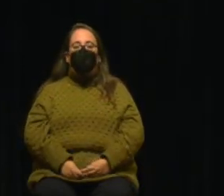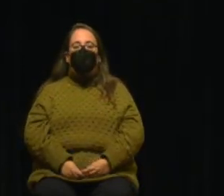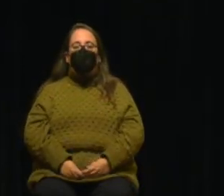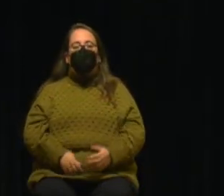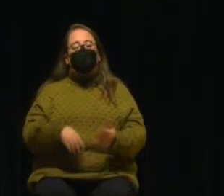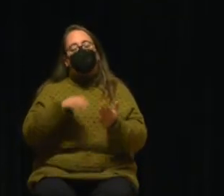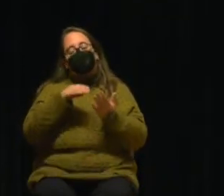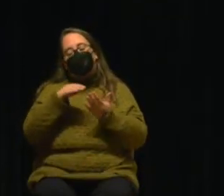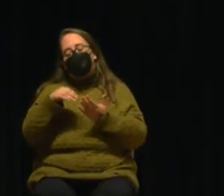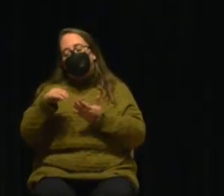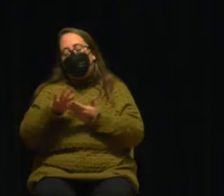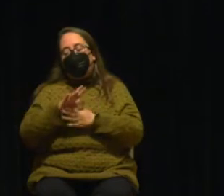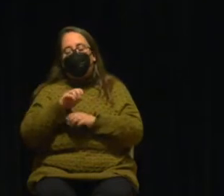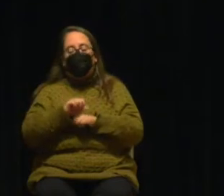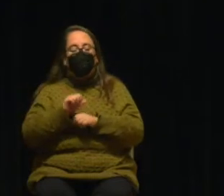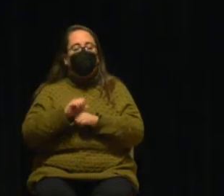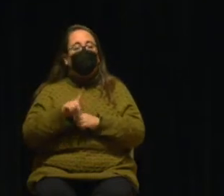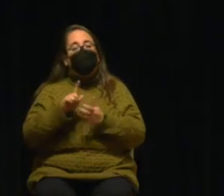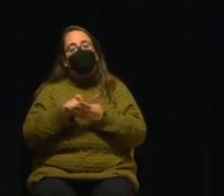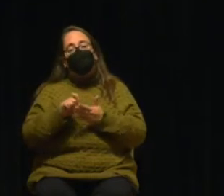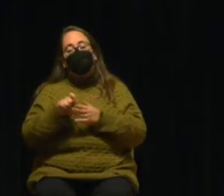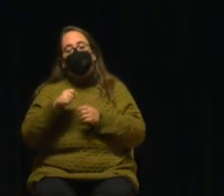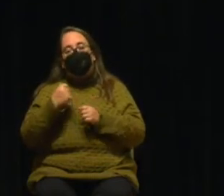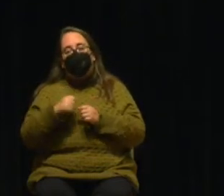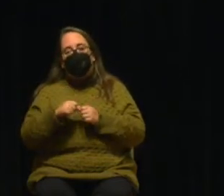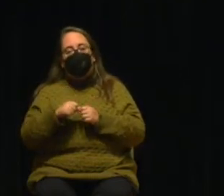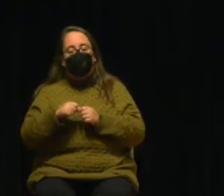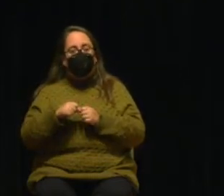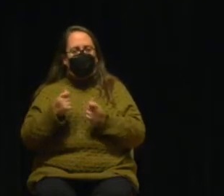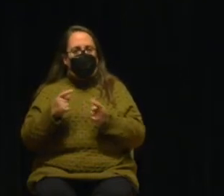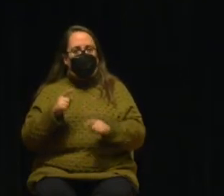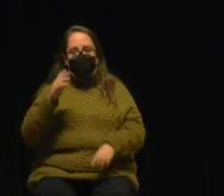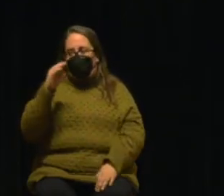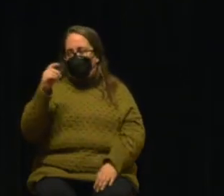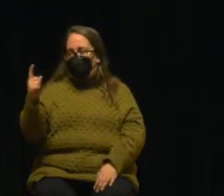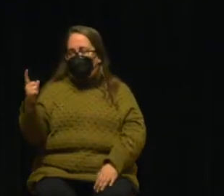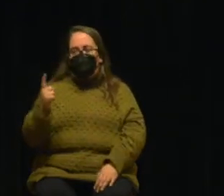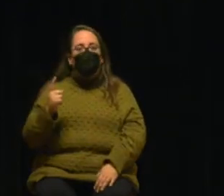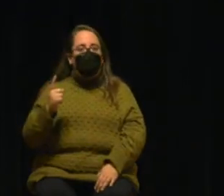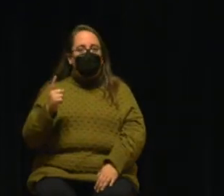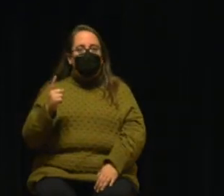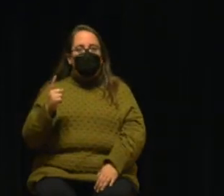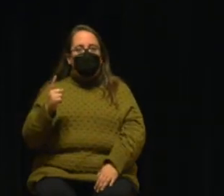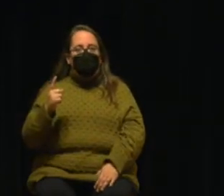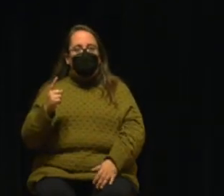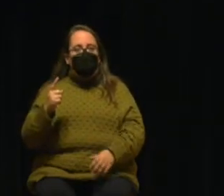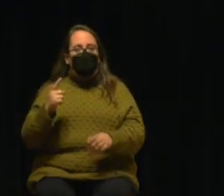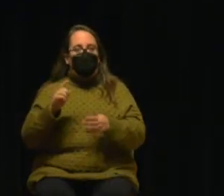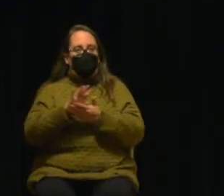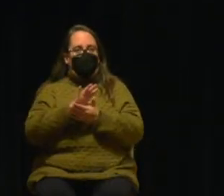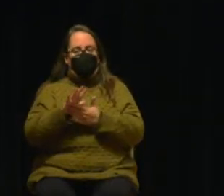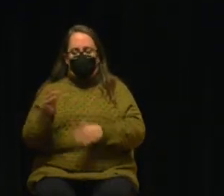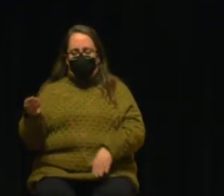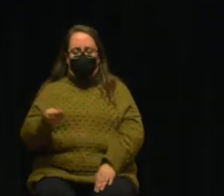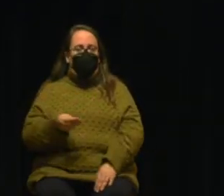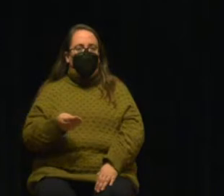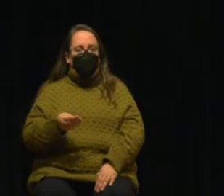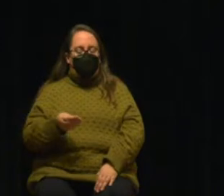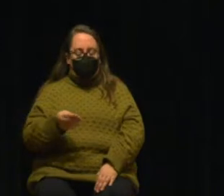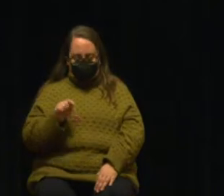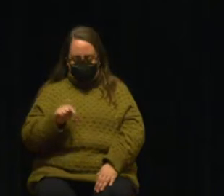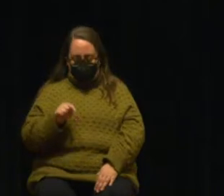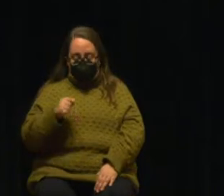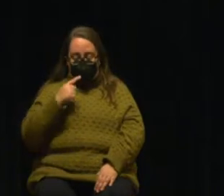reading paperwork and writing his correspondence, when a boy walked in and placed a note before him. The note